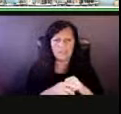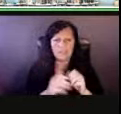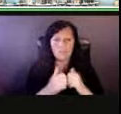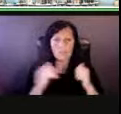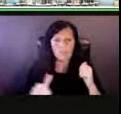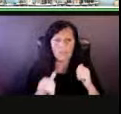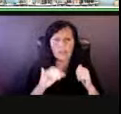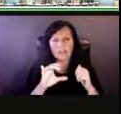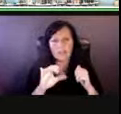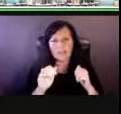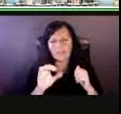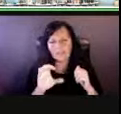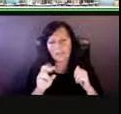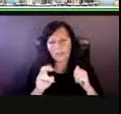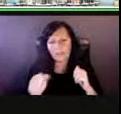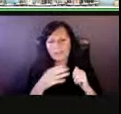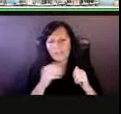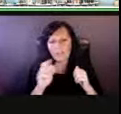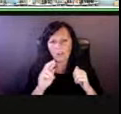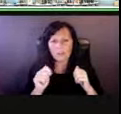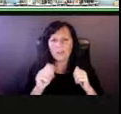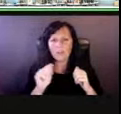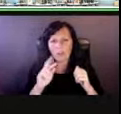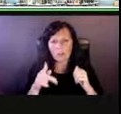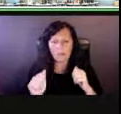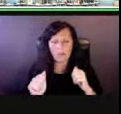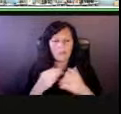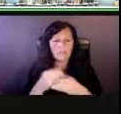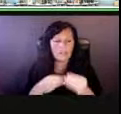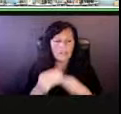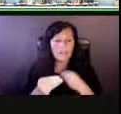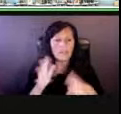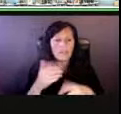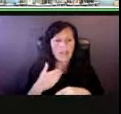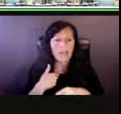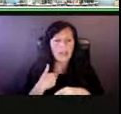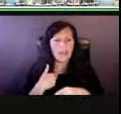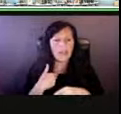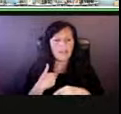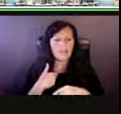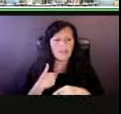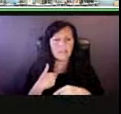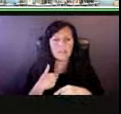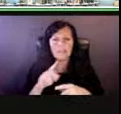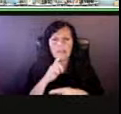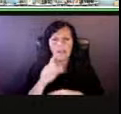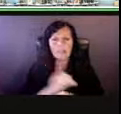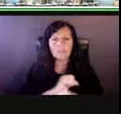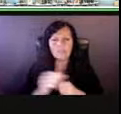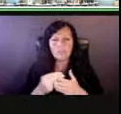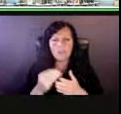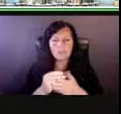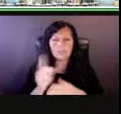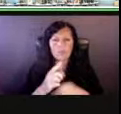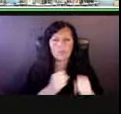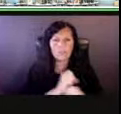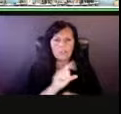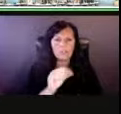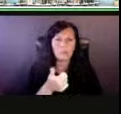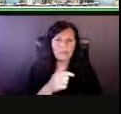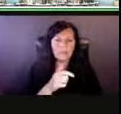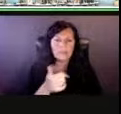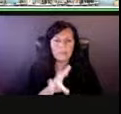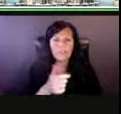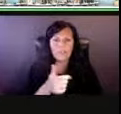funding, we had deficit spending actual dollars where we reduced fund balance in 2017, 2018,